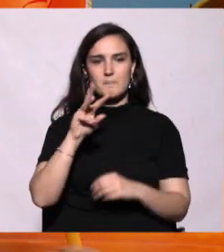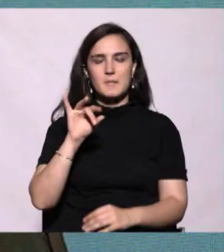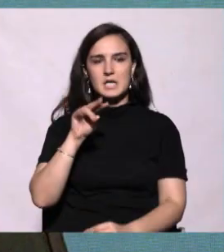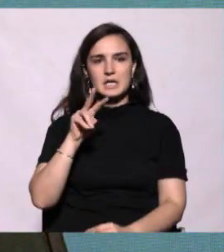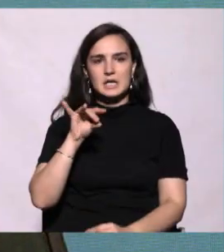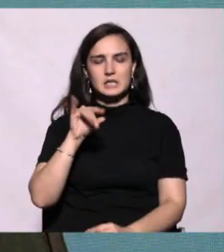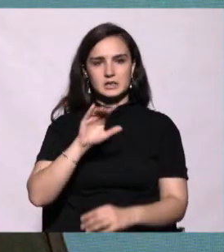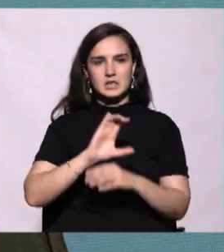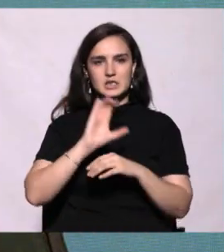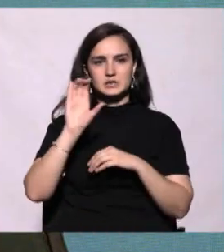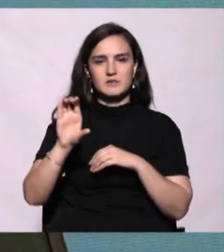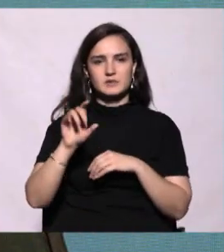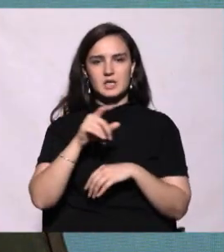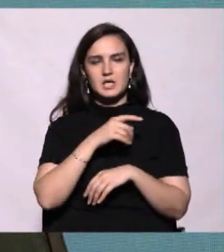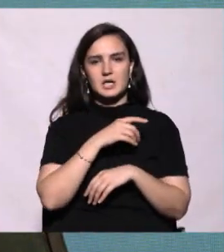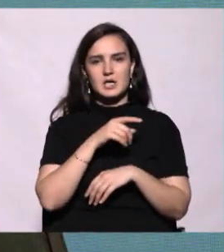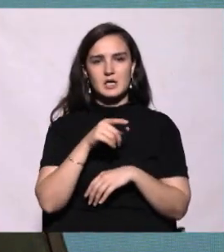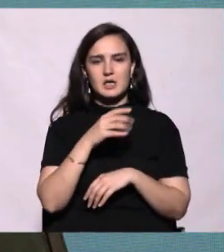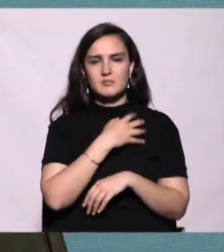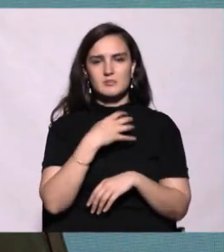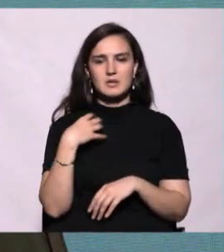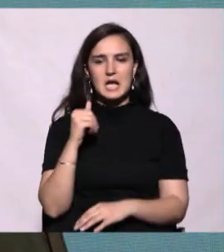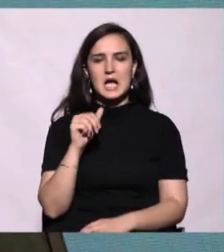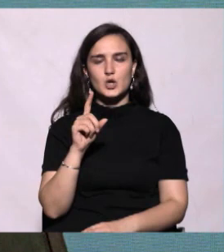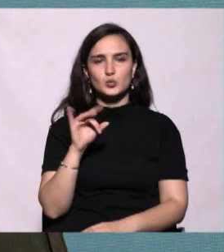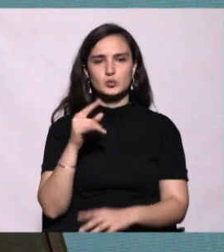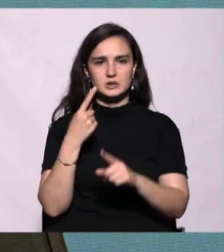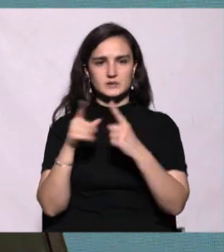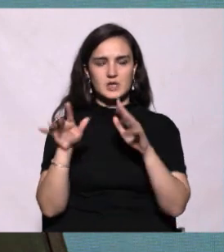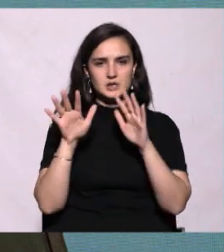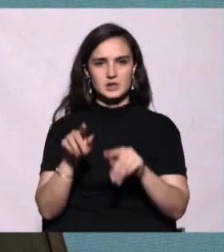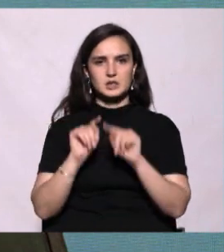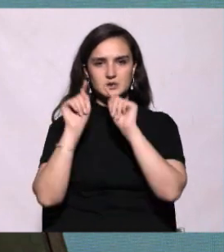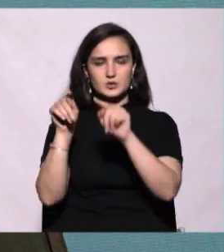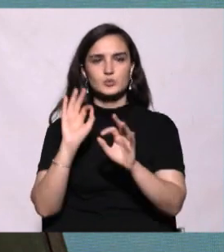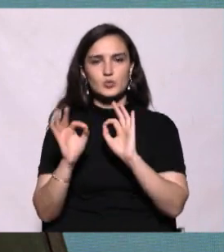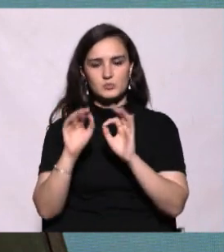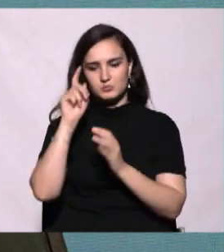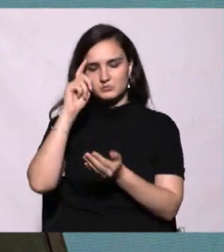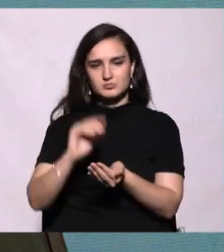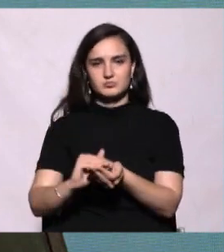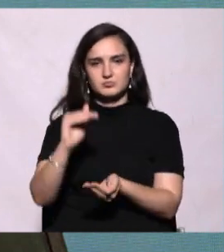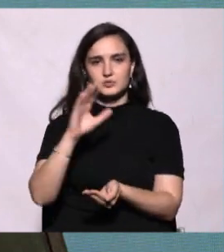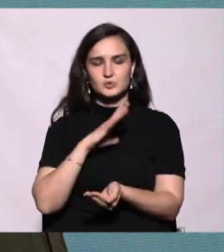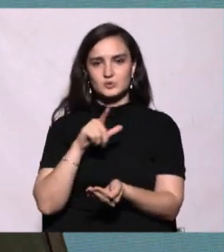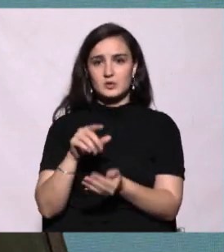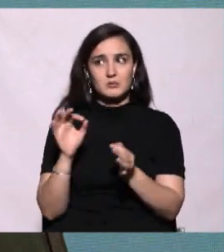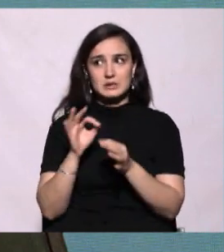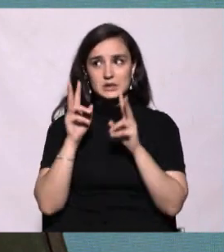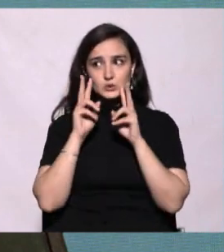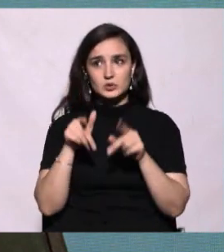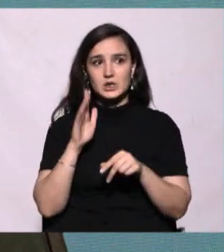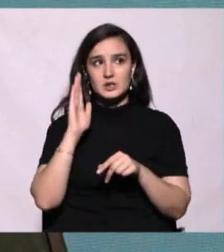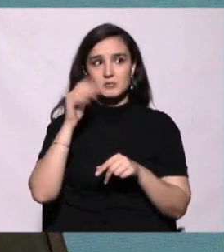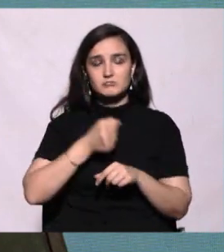sent Arthur away for his own protection. Arthur grew up like a normal boy, not even knowing that he